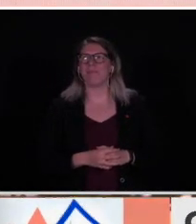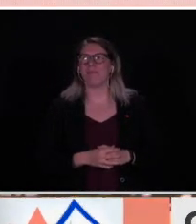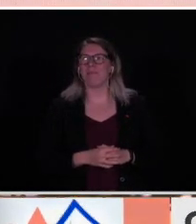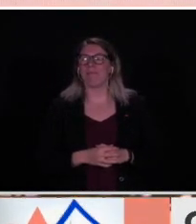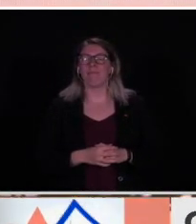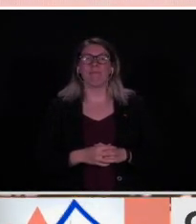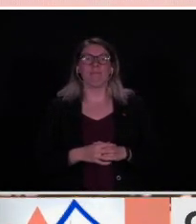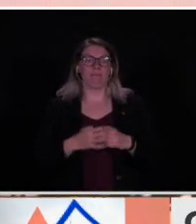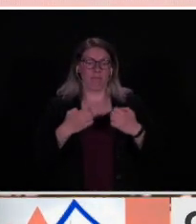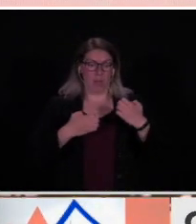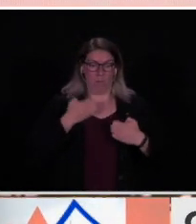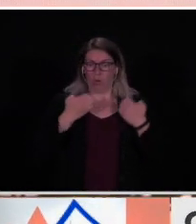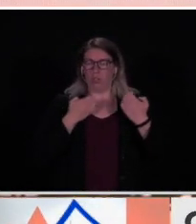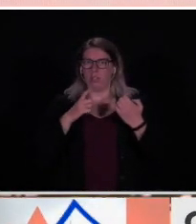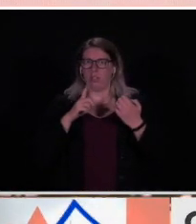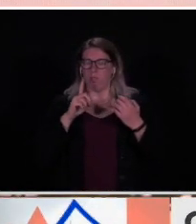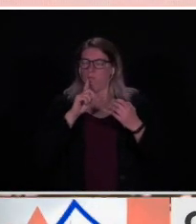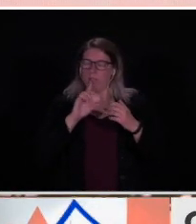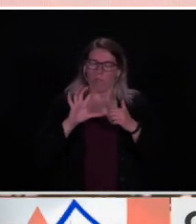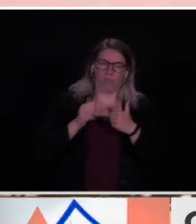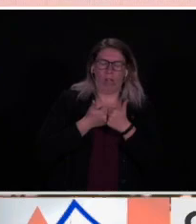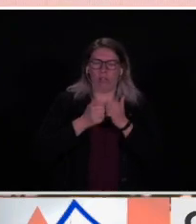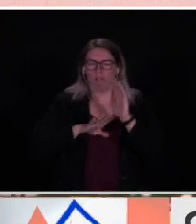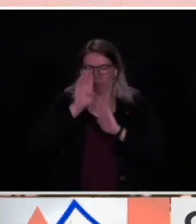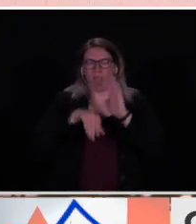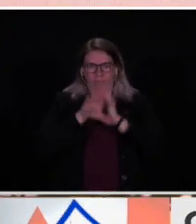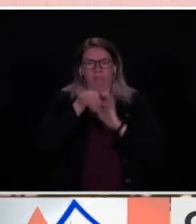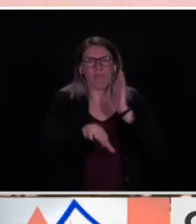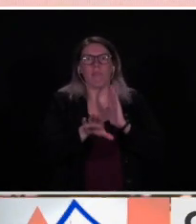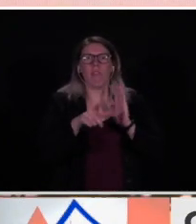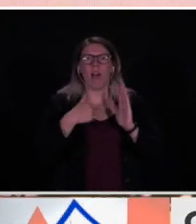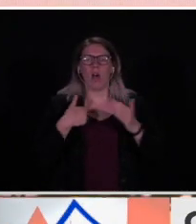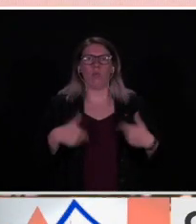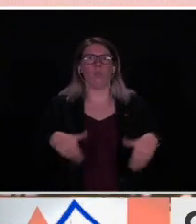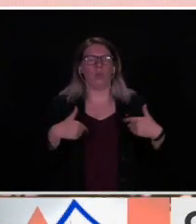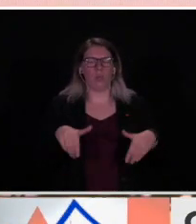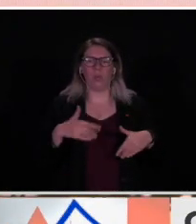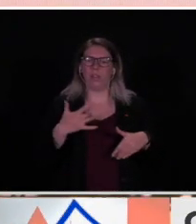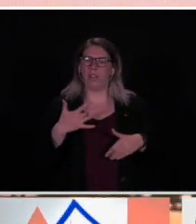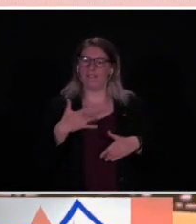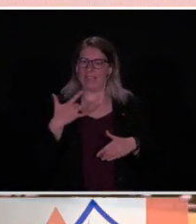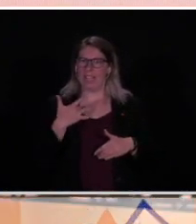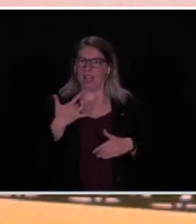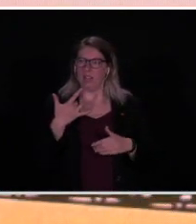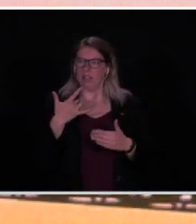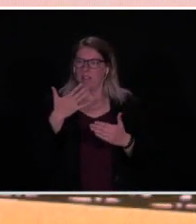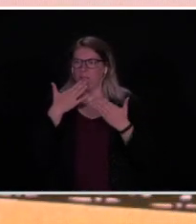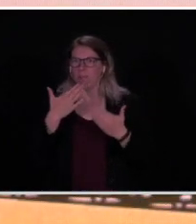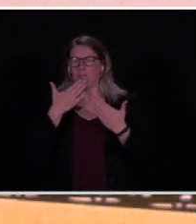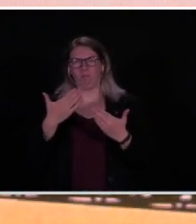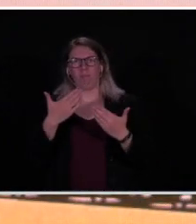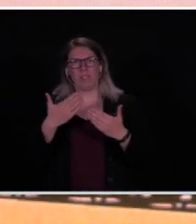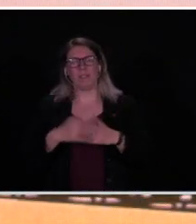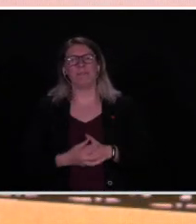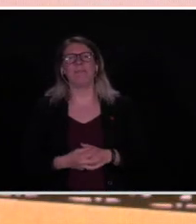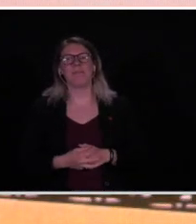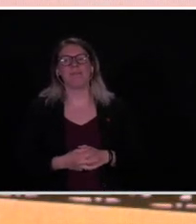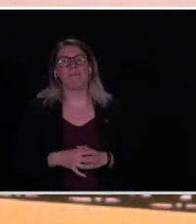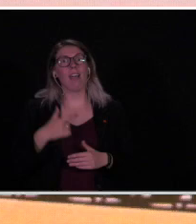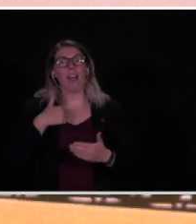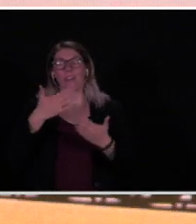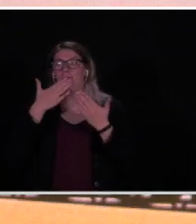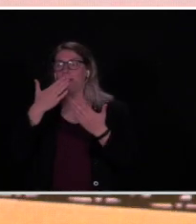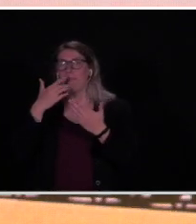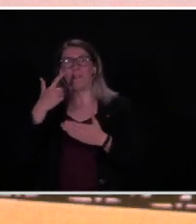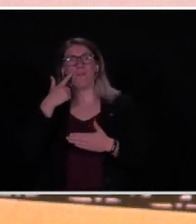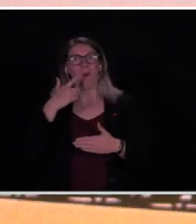down emotions of these last few challenging months, I've been experiencing an overriding feeling lately of gratitude. I'm grateful for the health